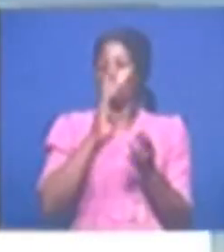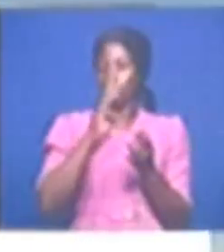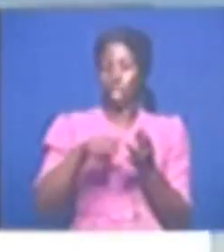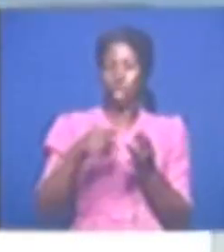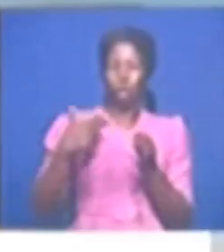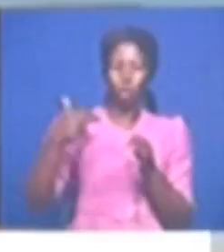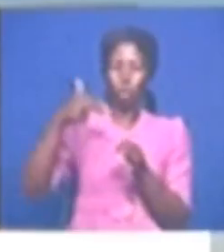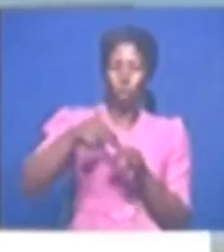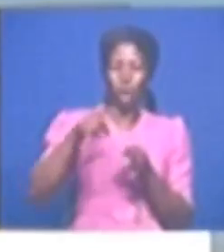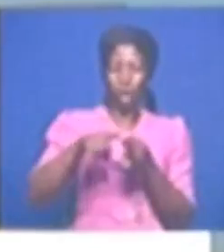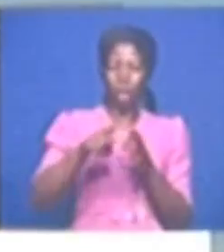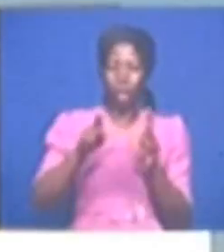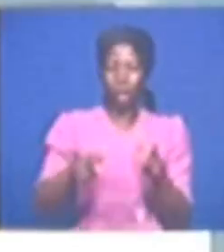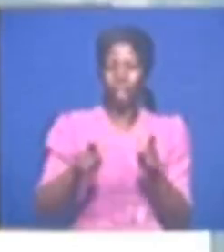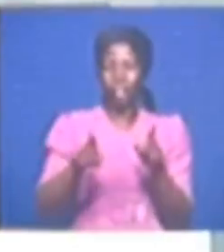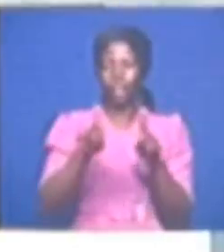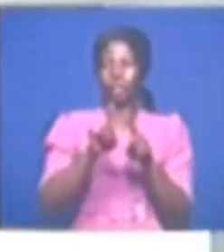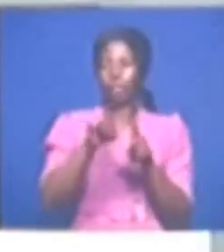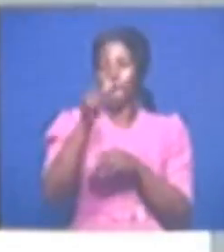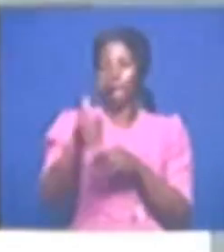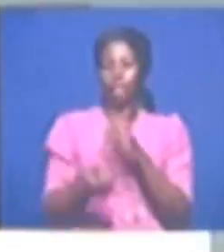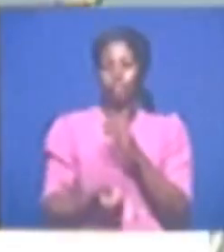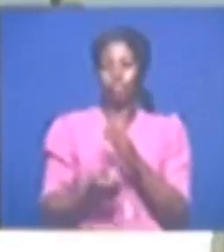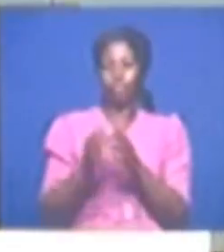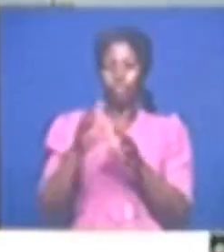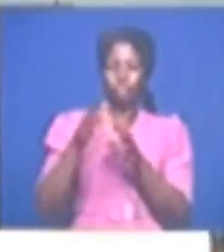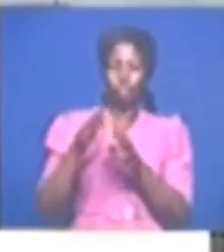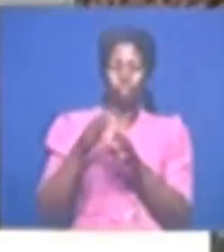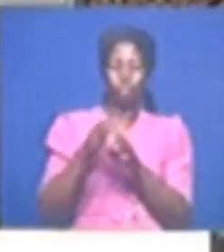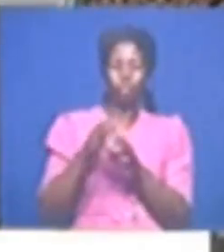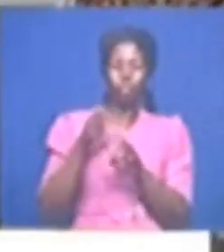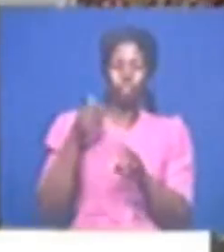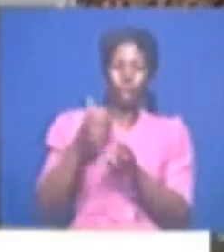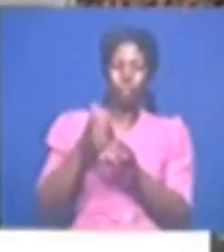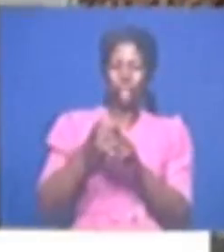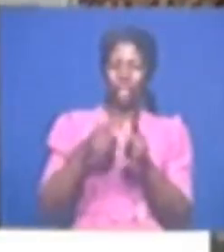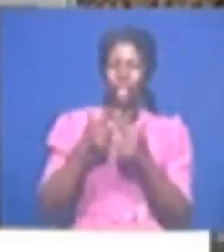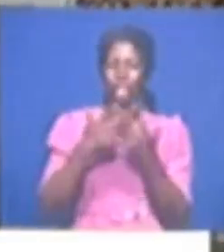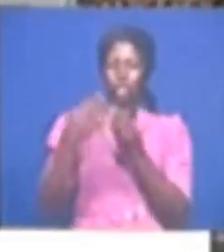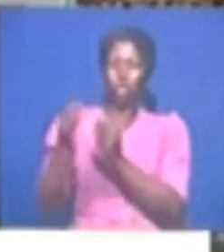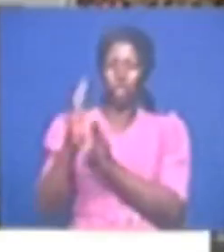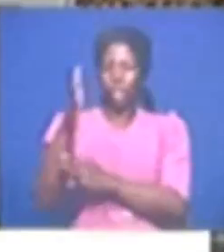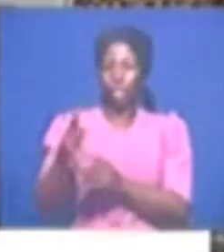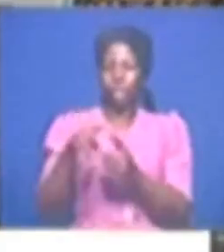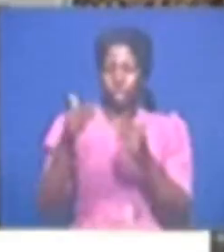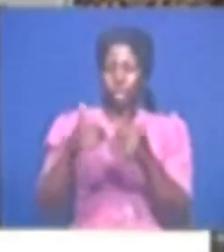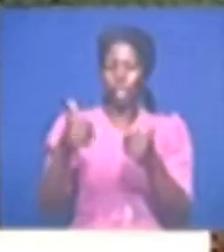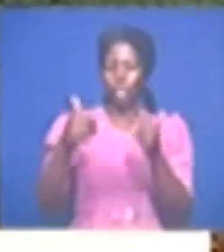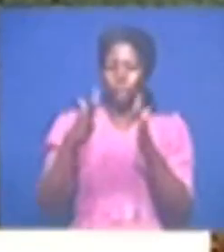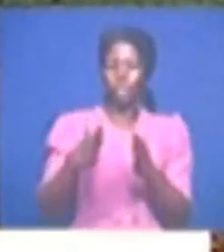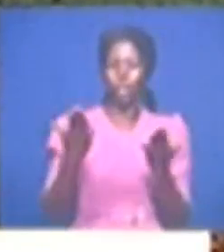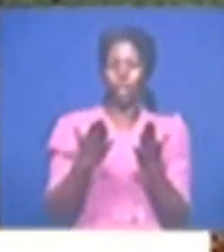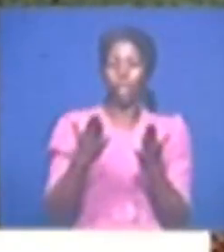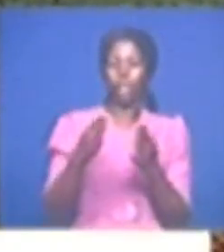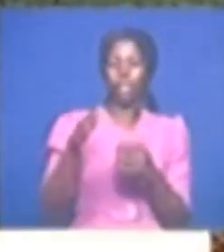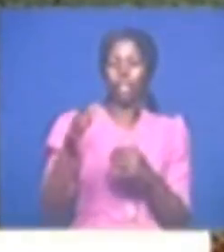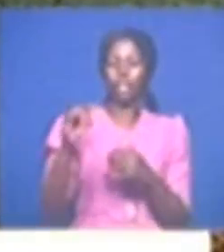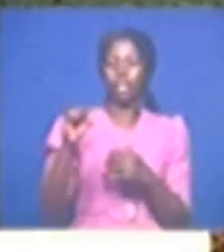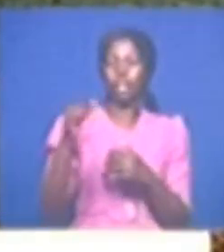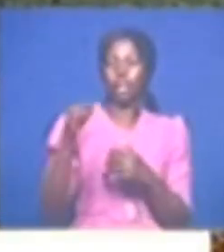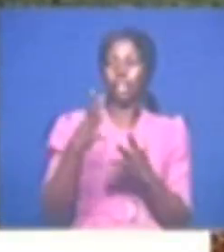hydrocarbons are then pumped up through an insulated pipeline and go straight into the separators, where the gas goes to the flare and